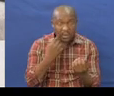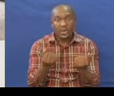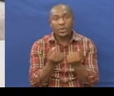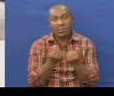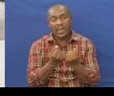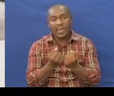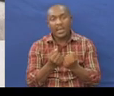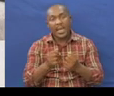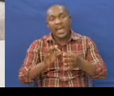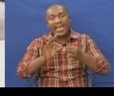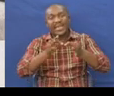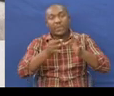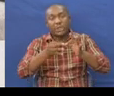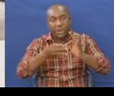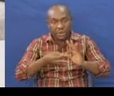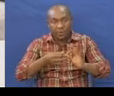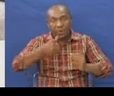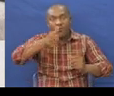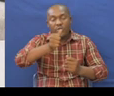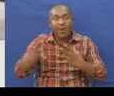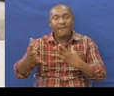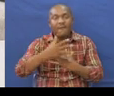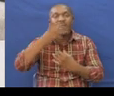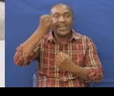and interpretation of your findings.